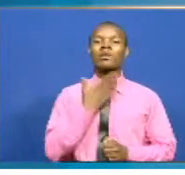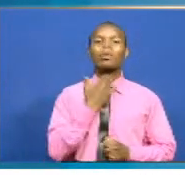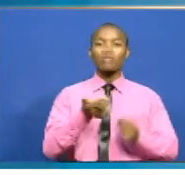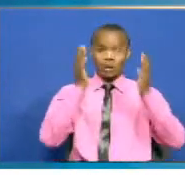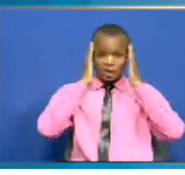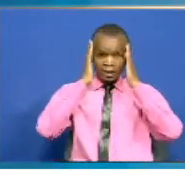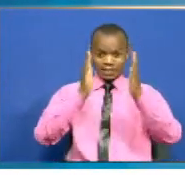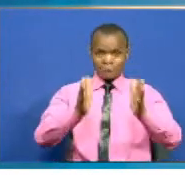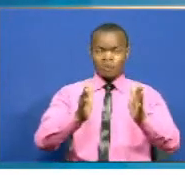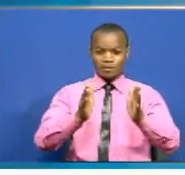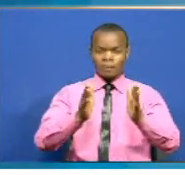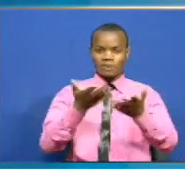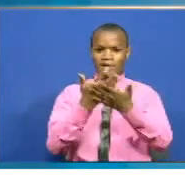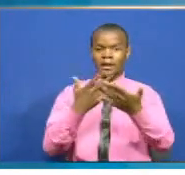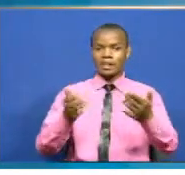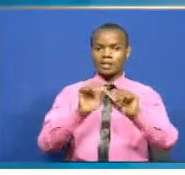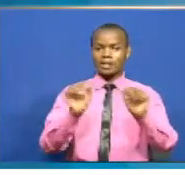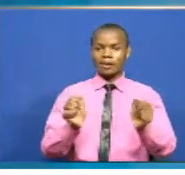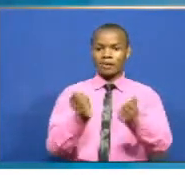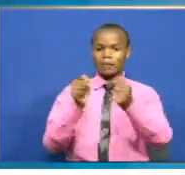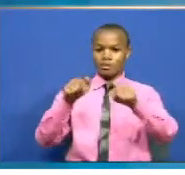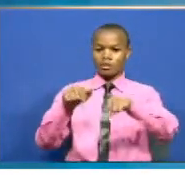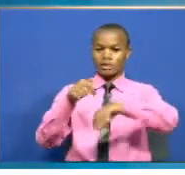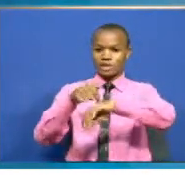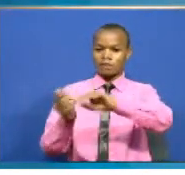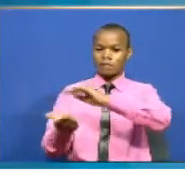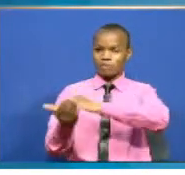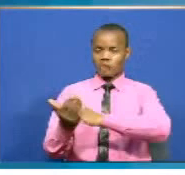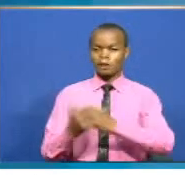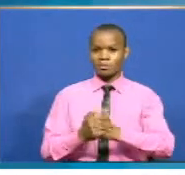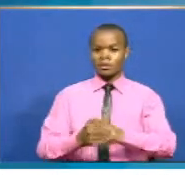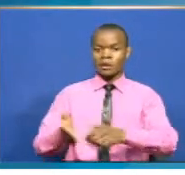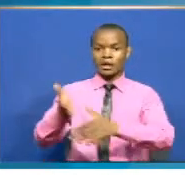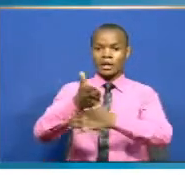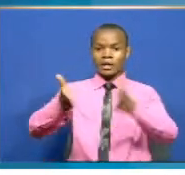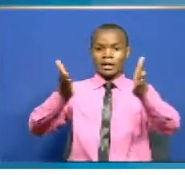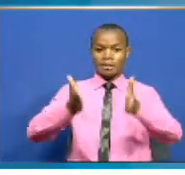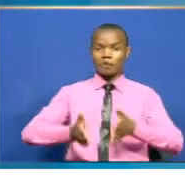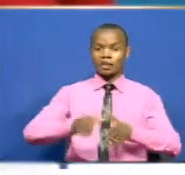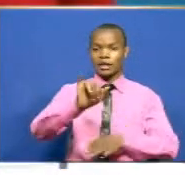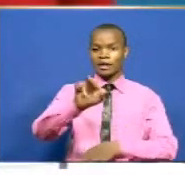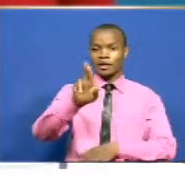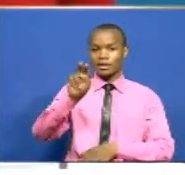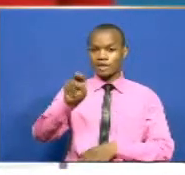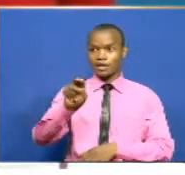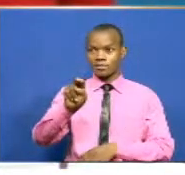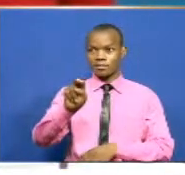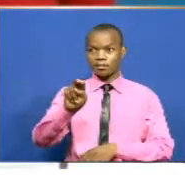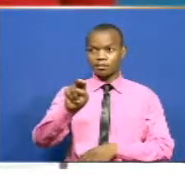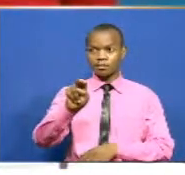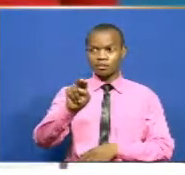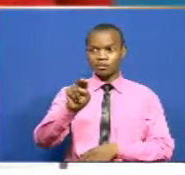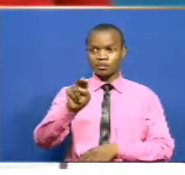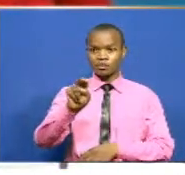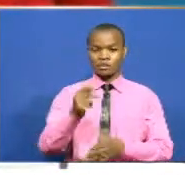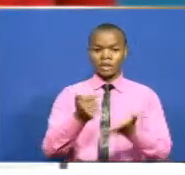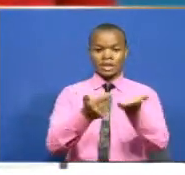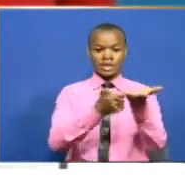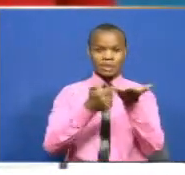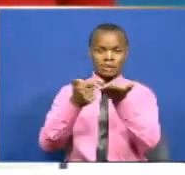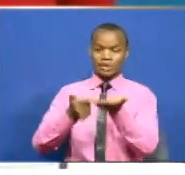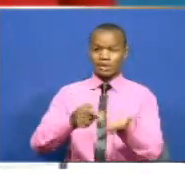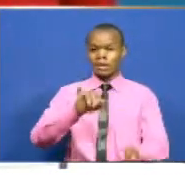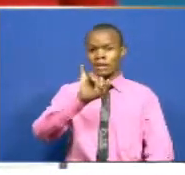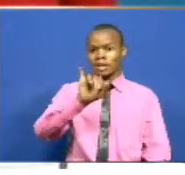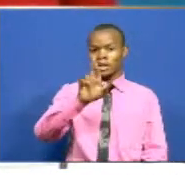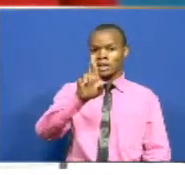also happening this morning. The Embassy of the Islamic Republic of Iran in Nairobi is currently having a forum. It's an Iran-Kenya